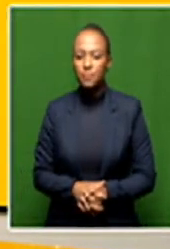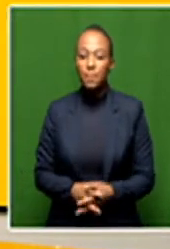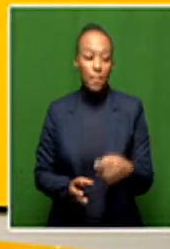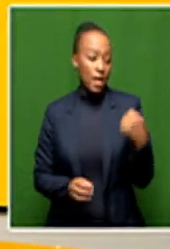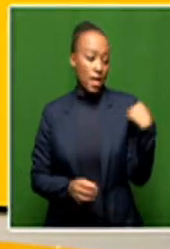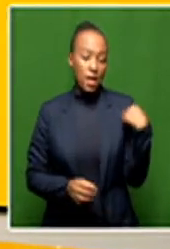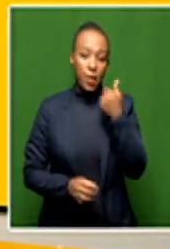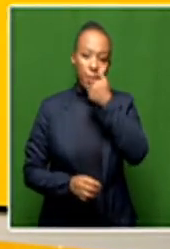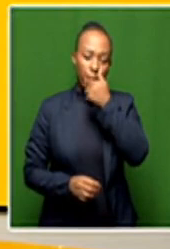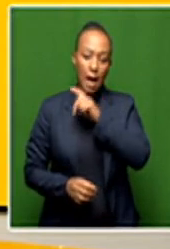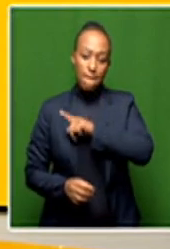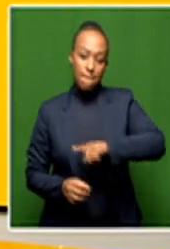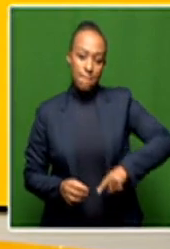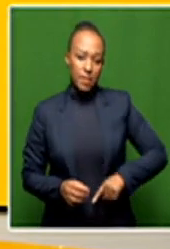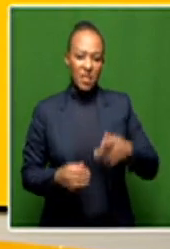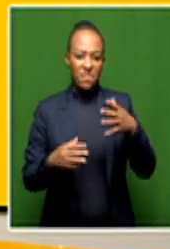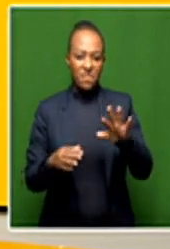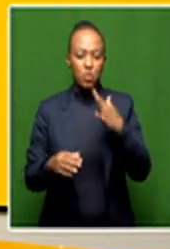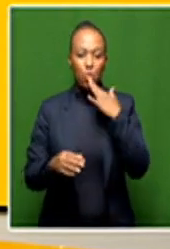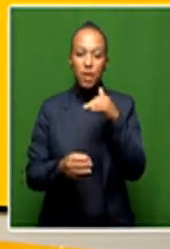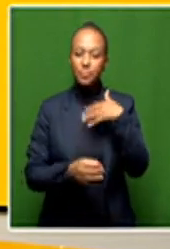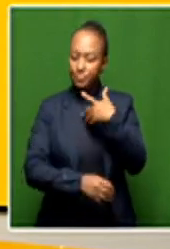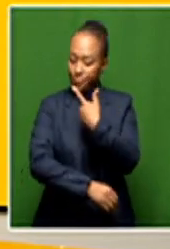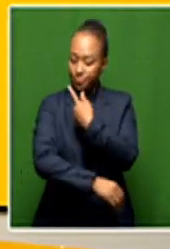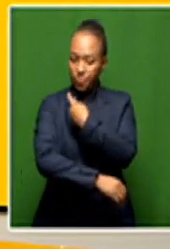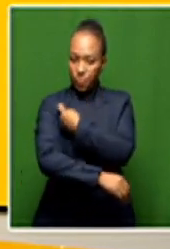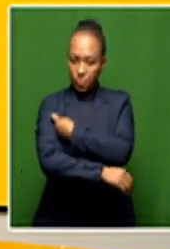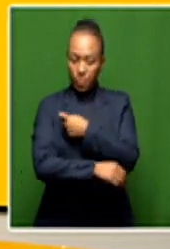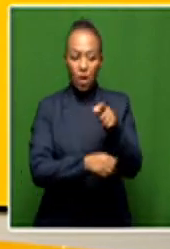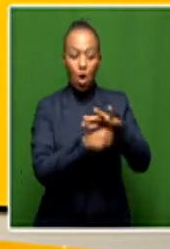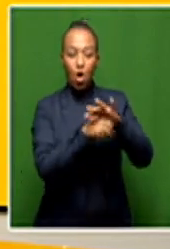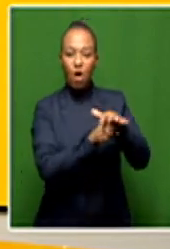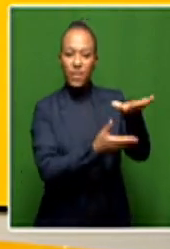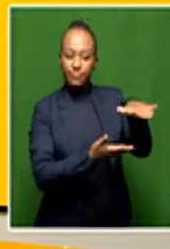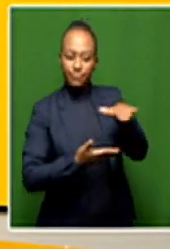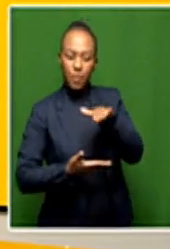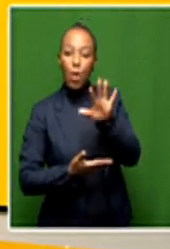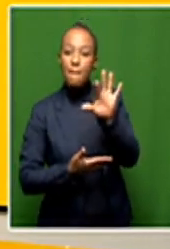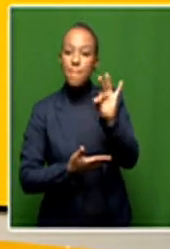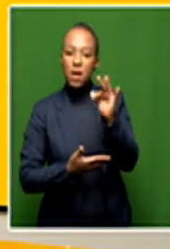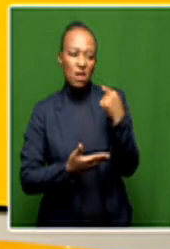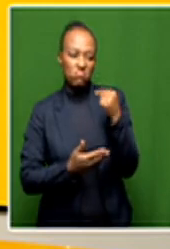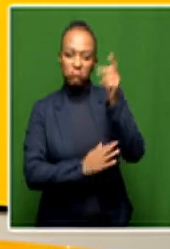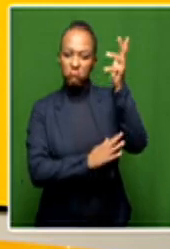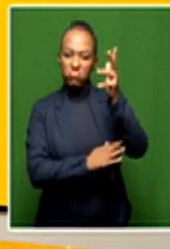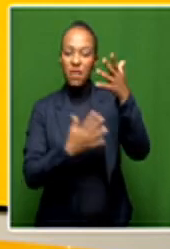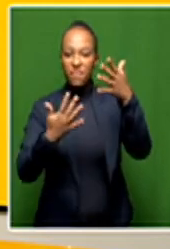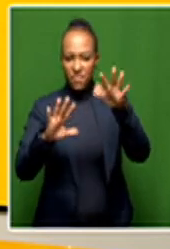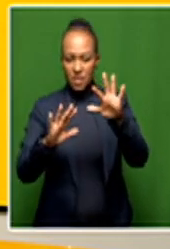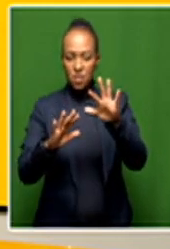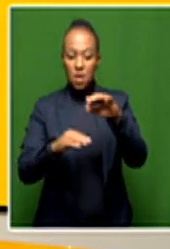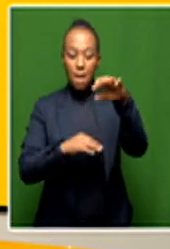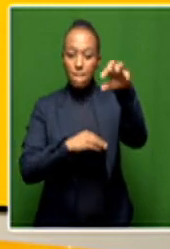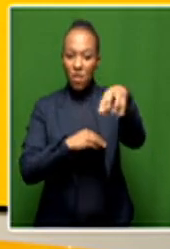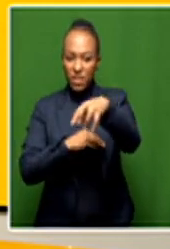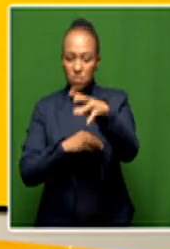Following President Cyril Ramaphosa's unveiling of the COVID-19 vaccine rollout plan during his address on Monday, provinces have to also